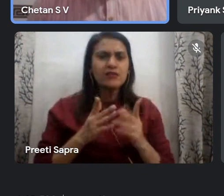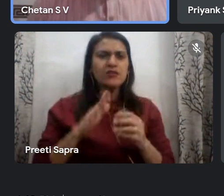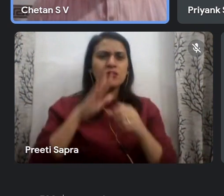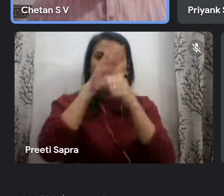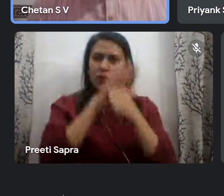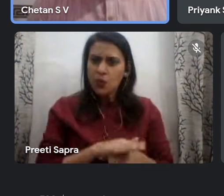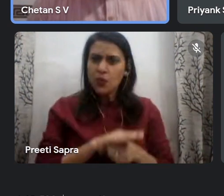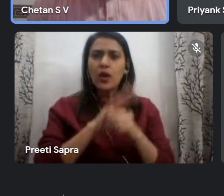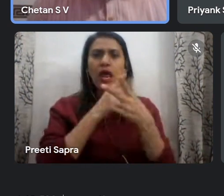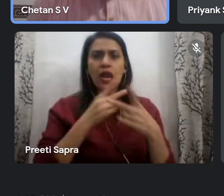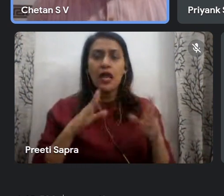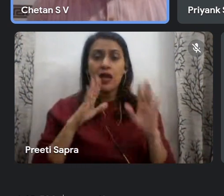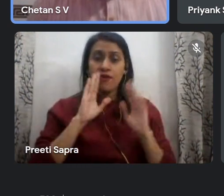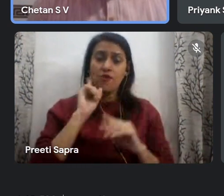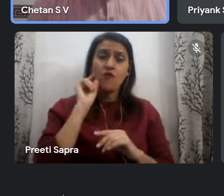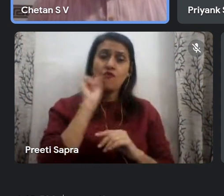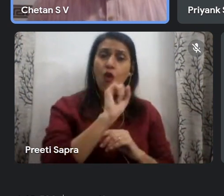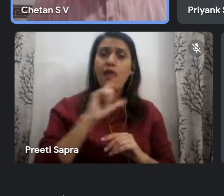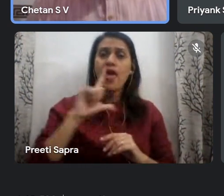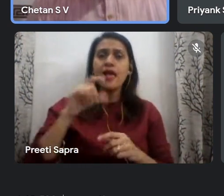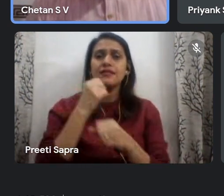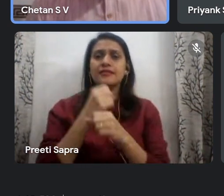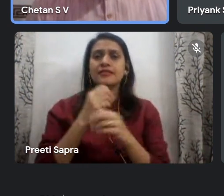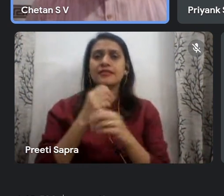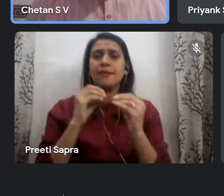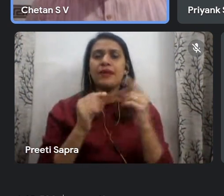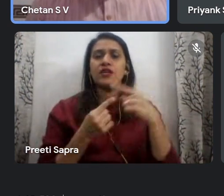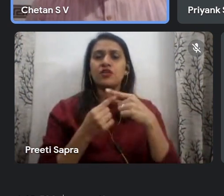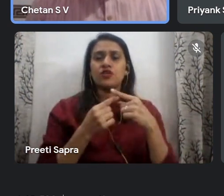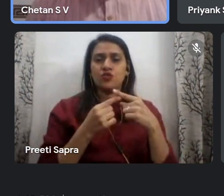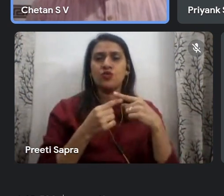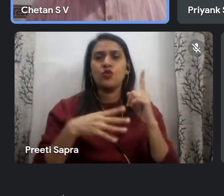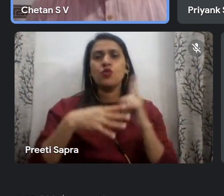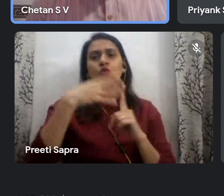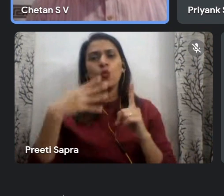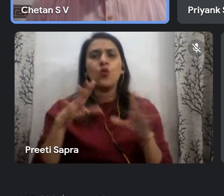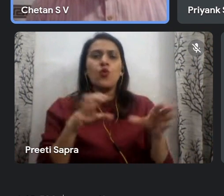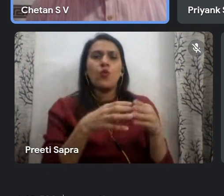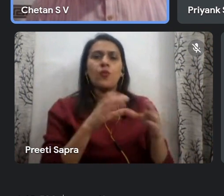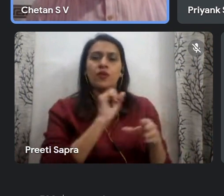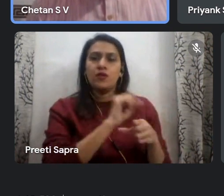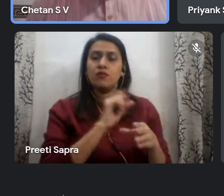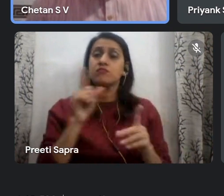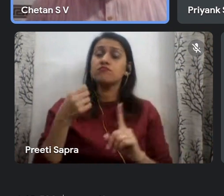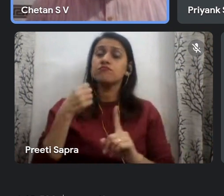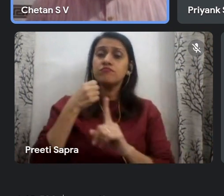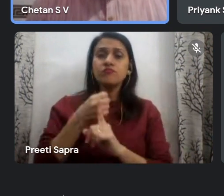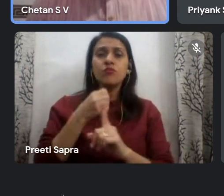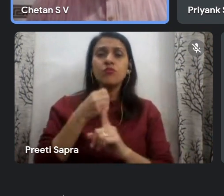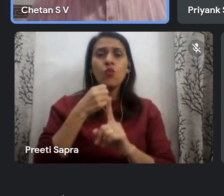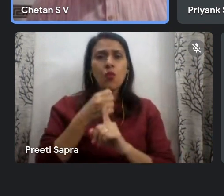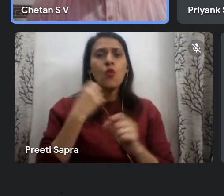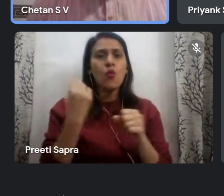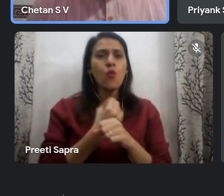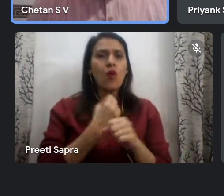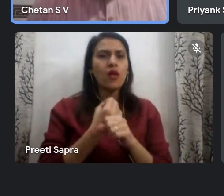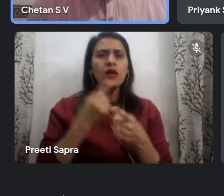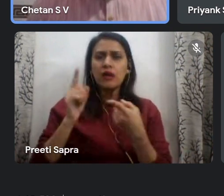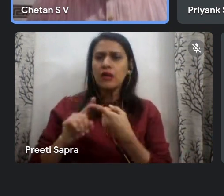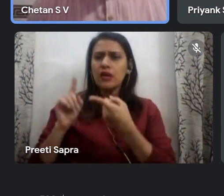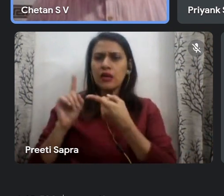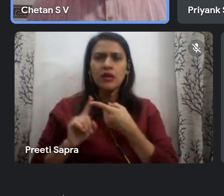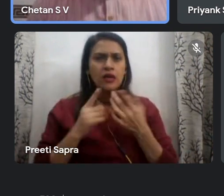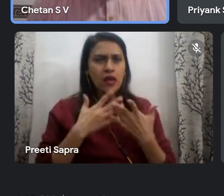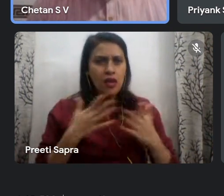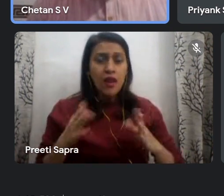discrimination within the LGBTQ community. Priyank has also been active in dealing with crisis and intervention